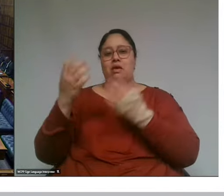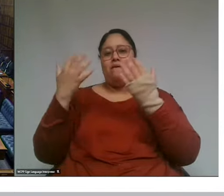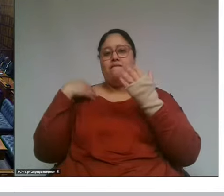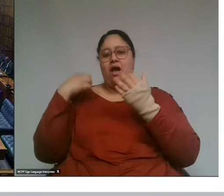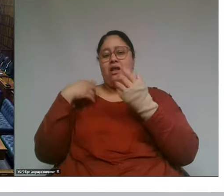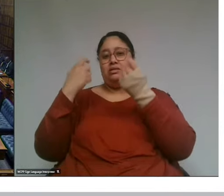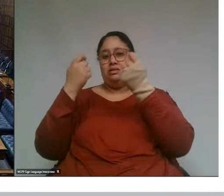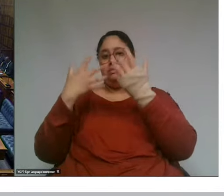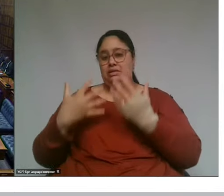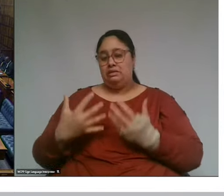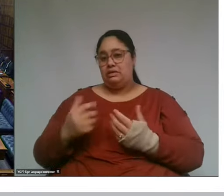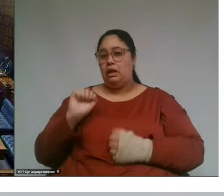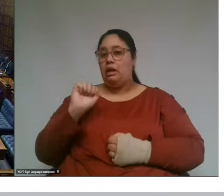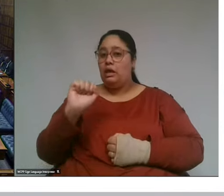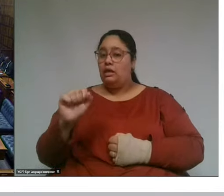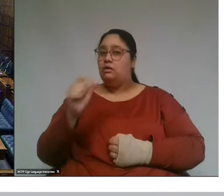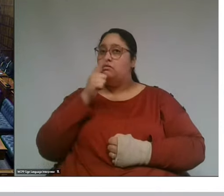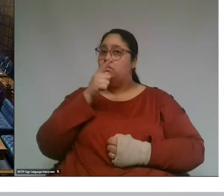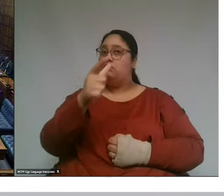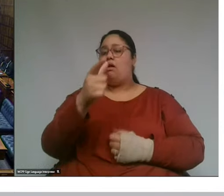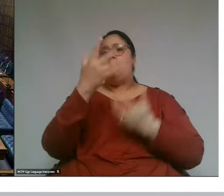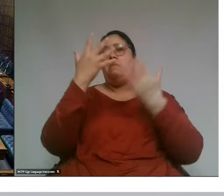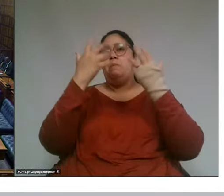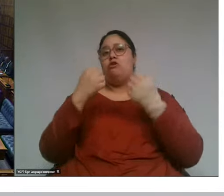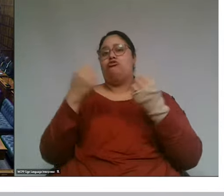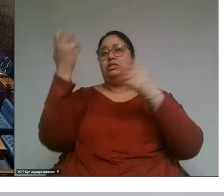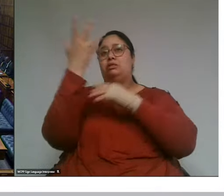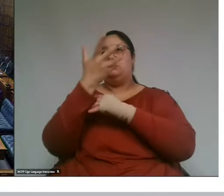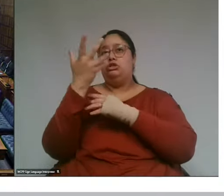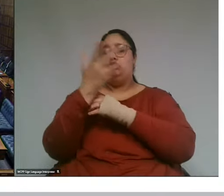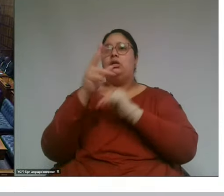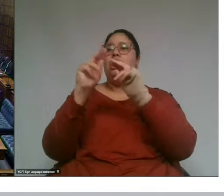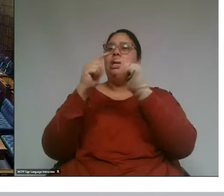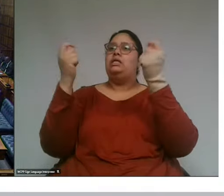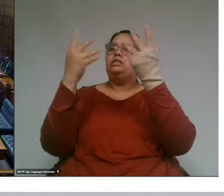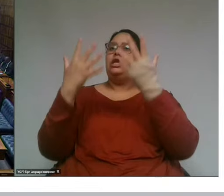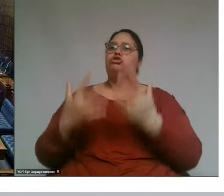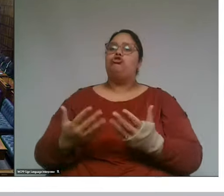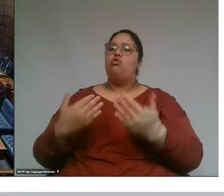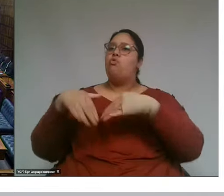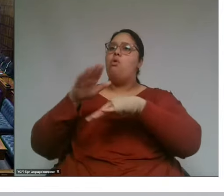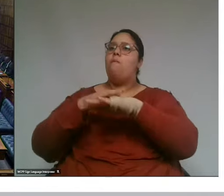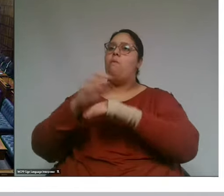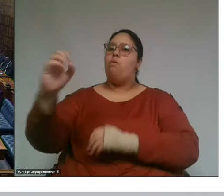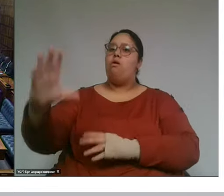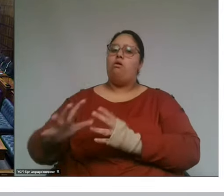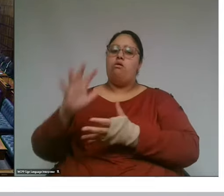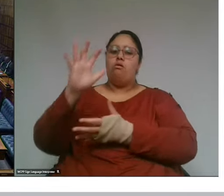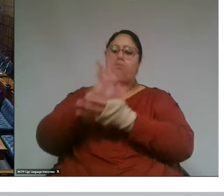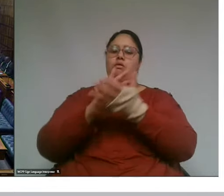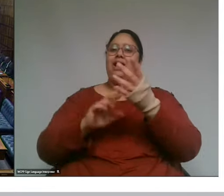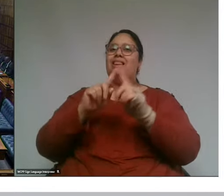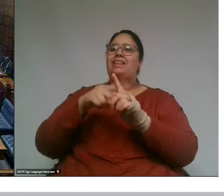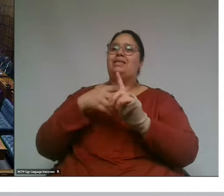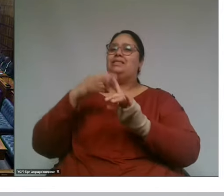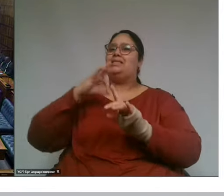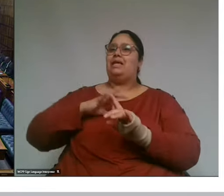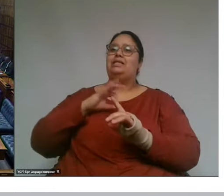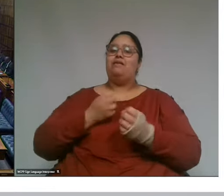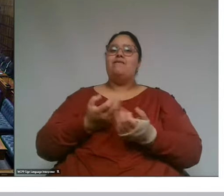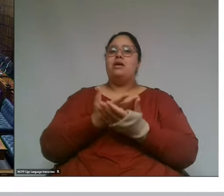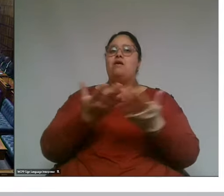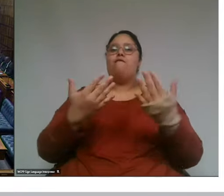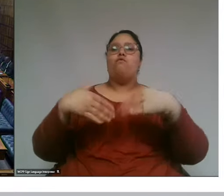his um budget speech that treasury would no longer be promulgating tax incentives for the